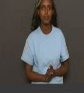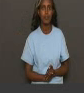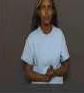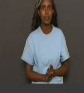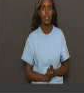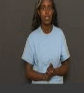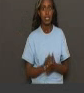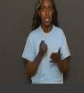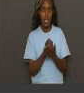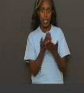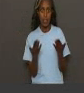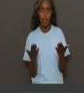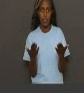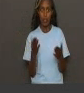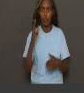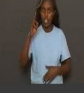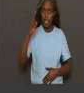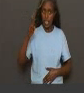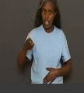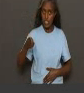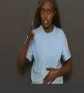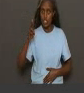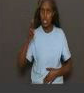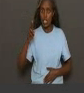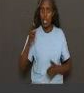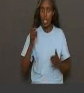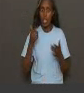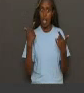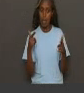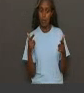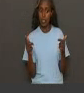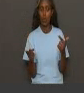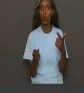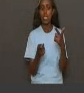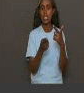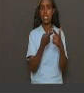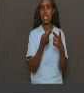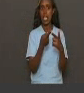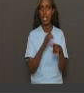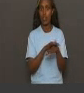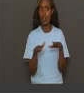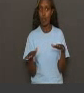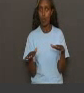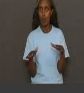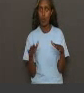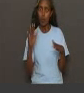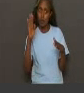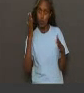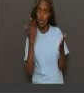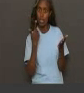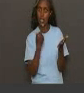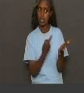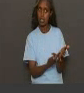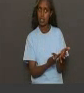The event of H happening on the second throw would look like